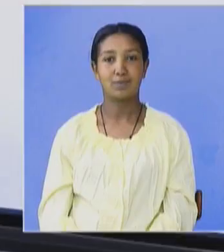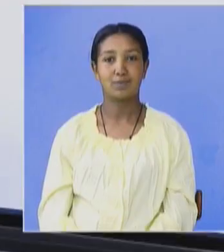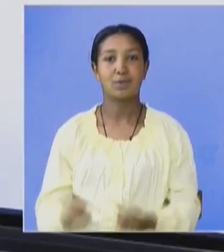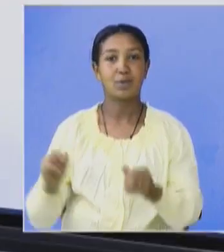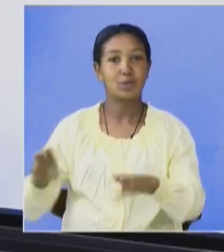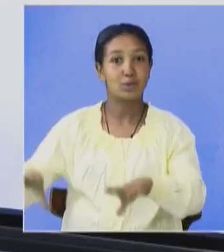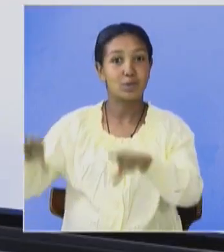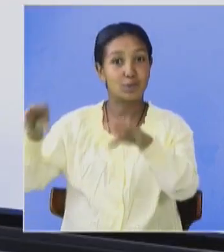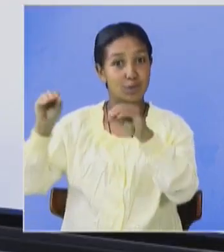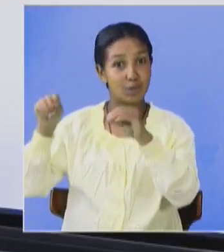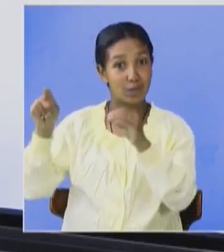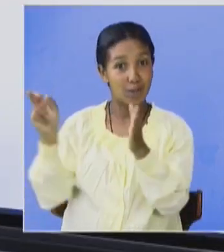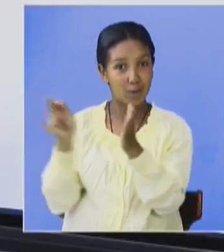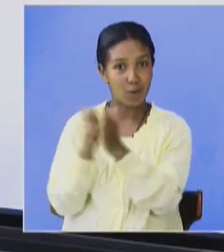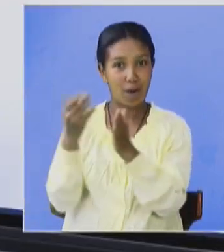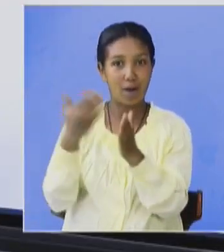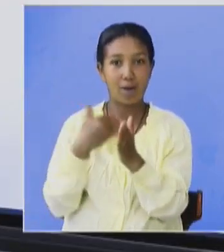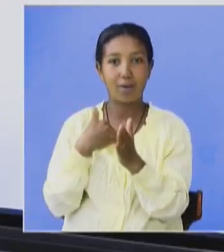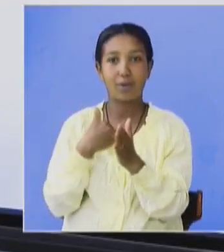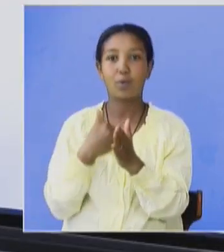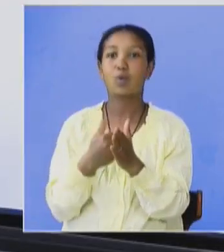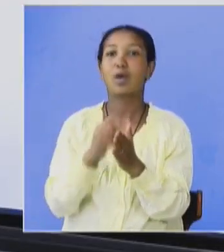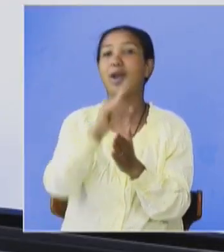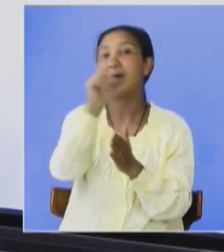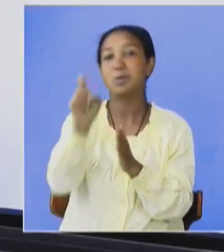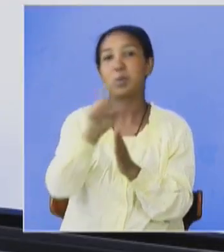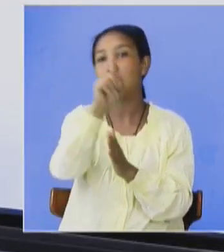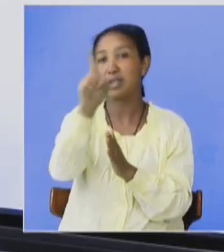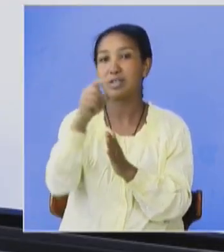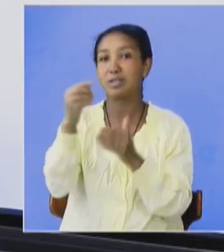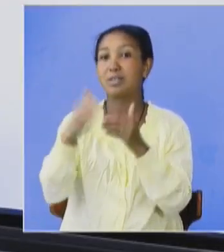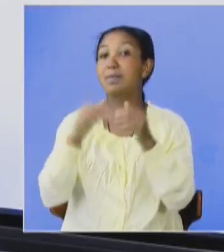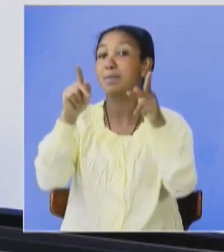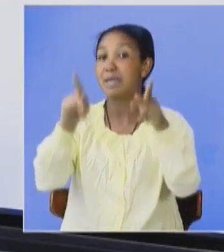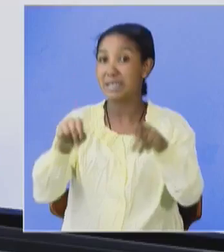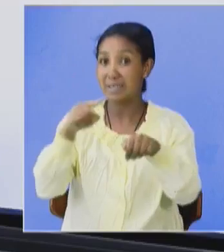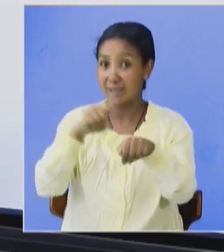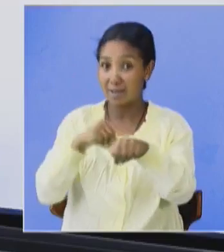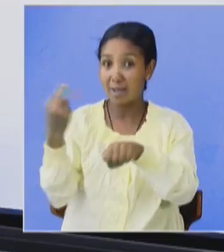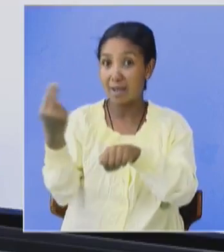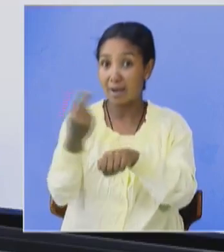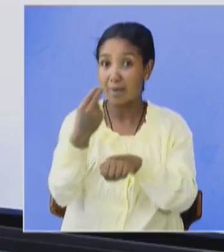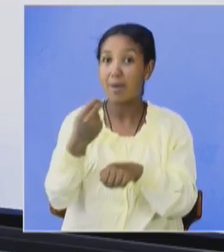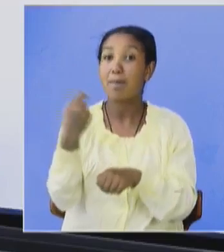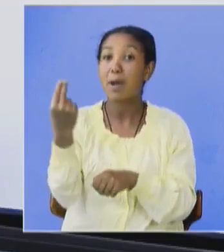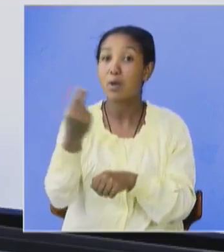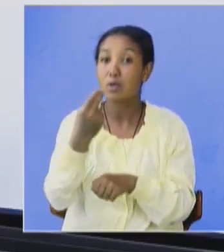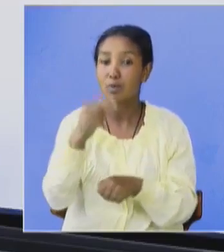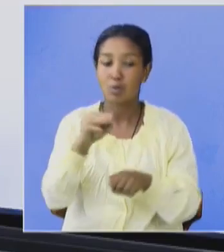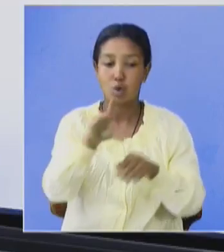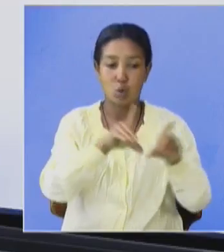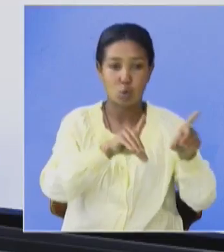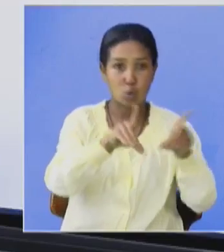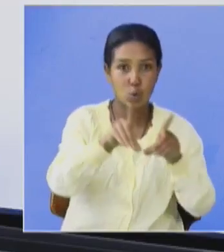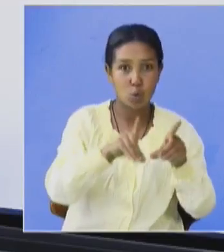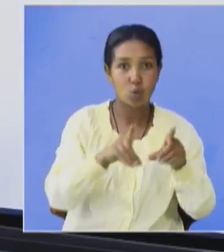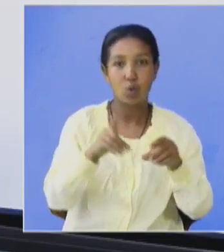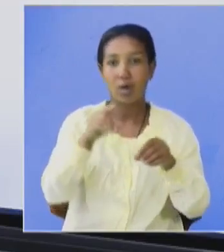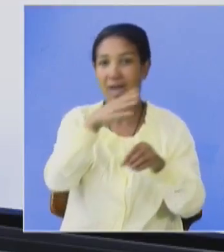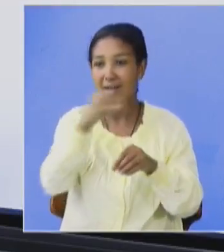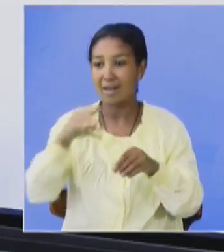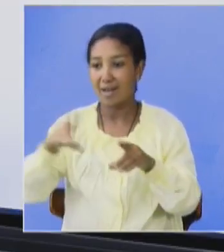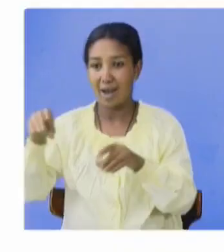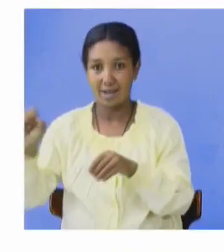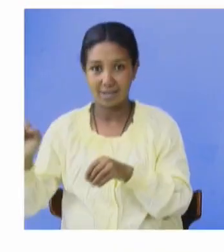So here is the rule also. We can ask question, a simple present tense by using do and does.